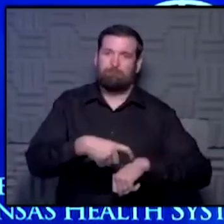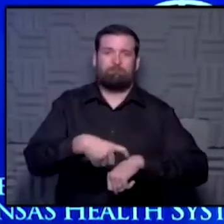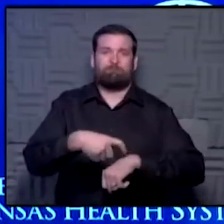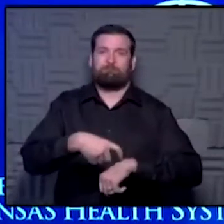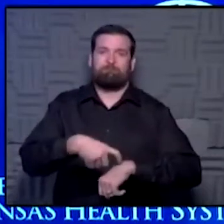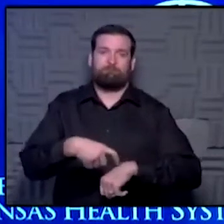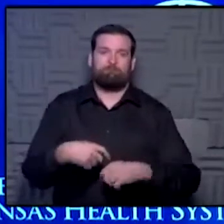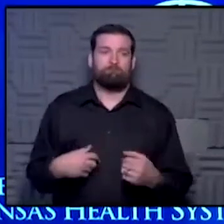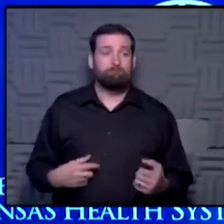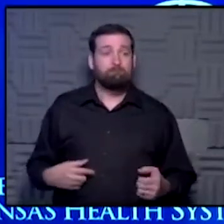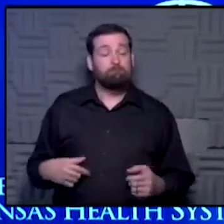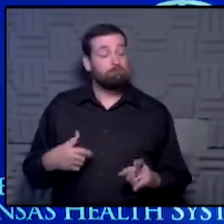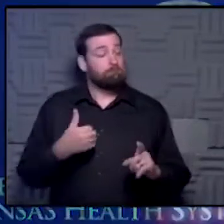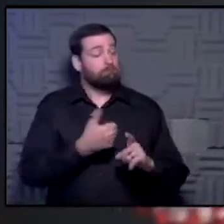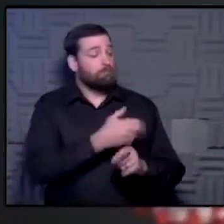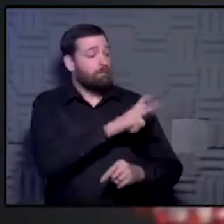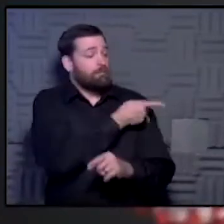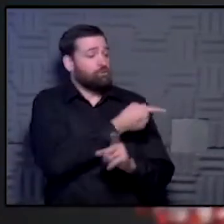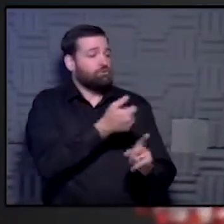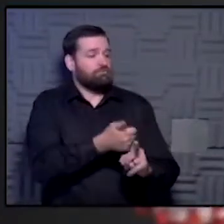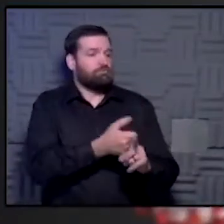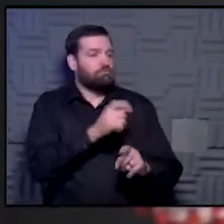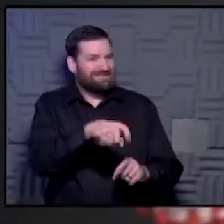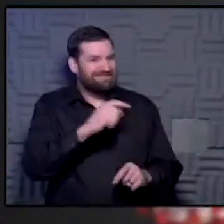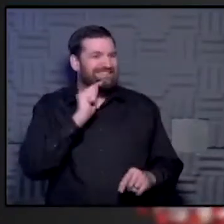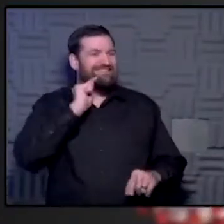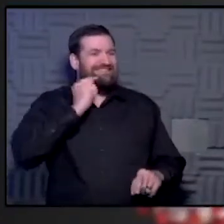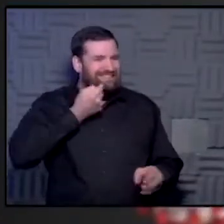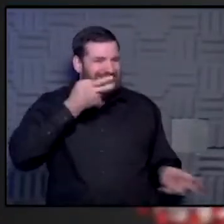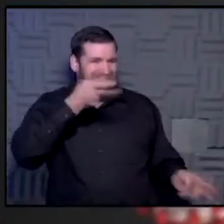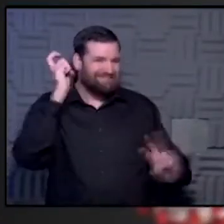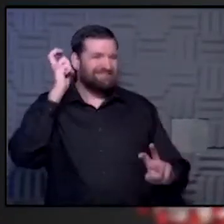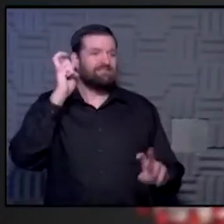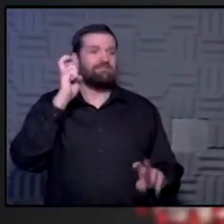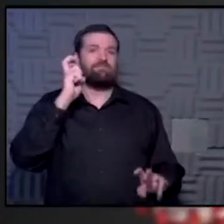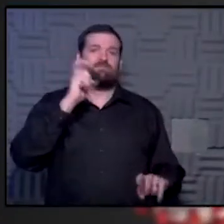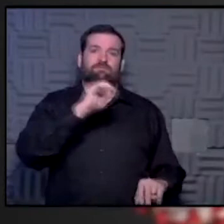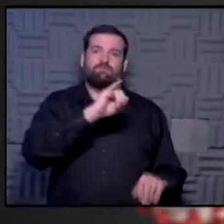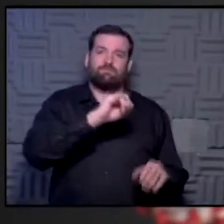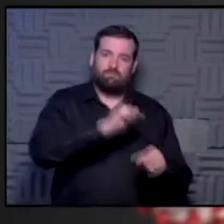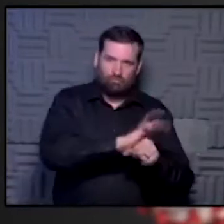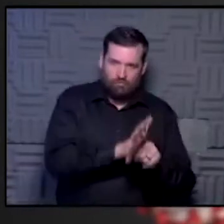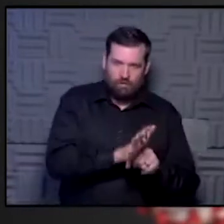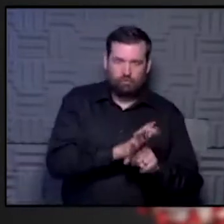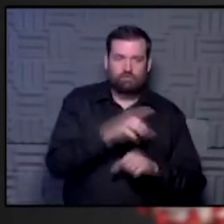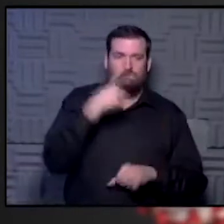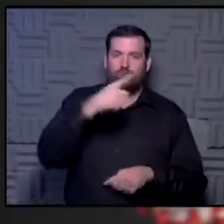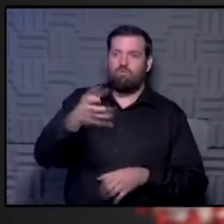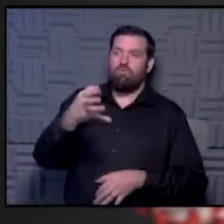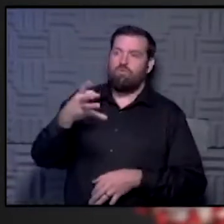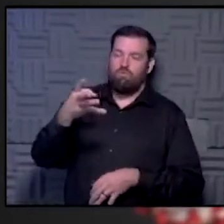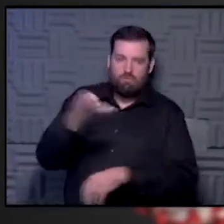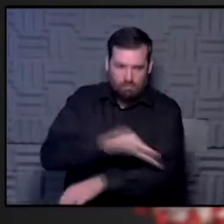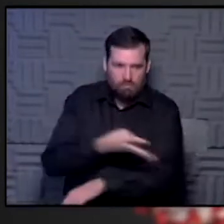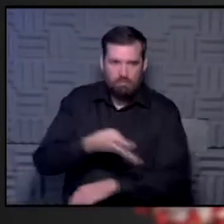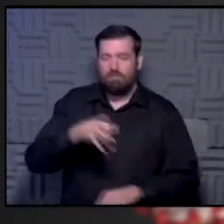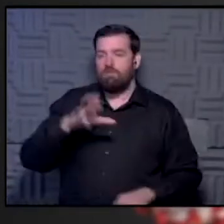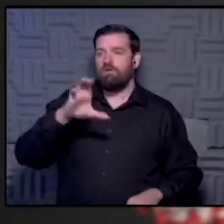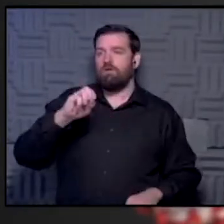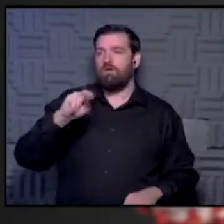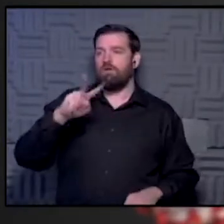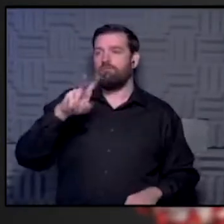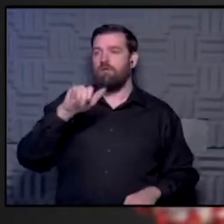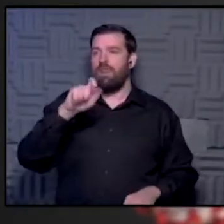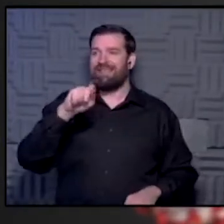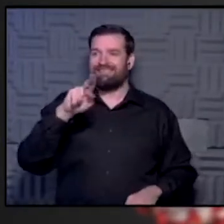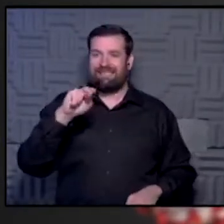right. Does a patient have to be severely ill with COVID-19 to get convalescent plasma? That's a great one, Yeah. Hawkeye. So how are we doing on the